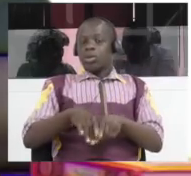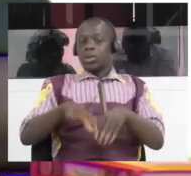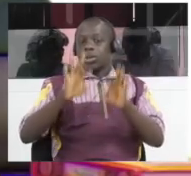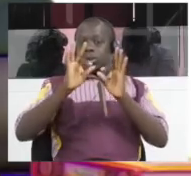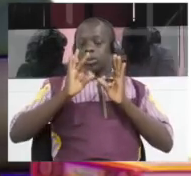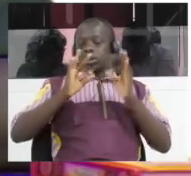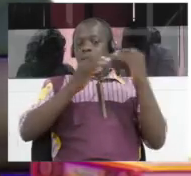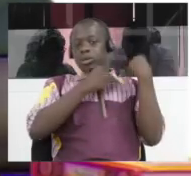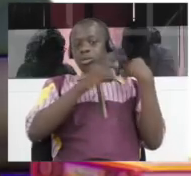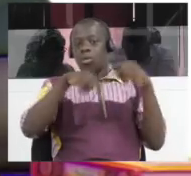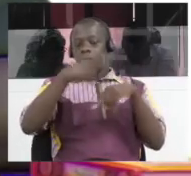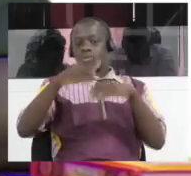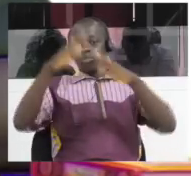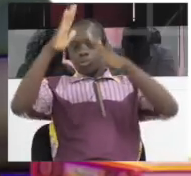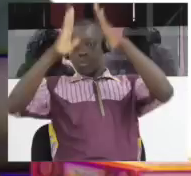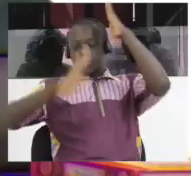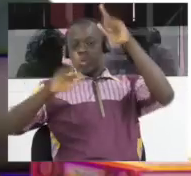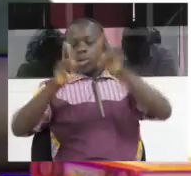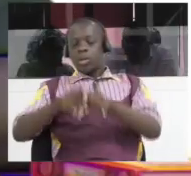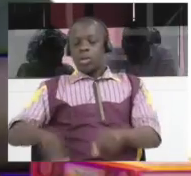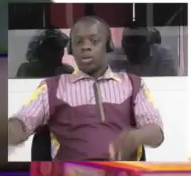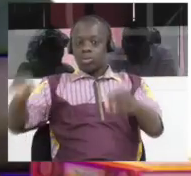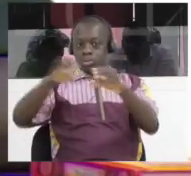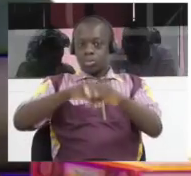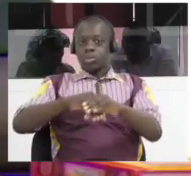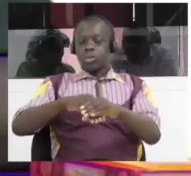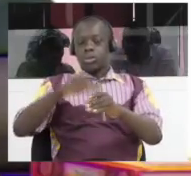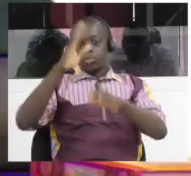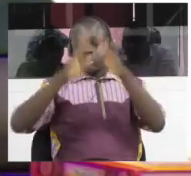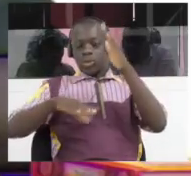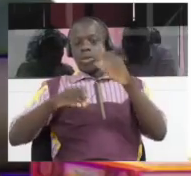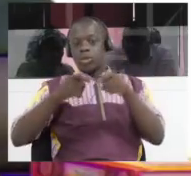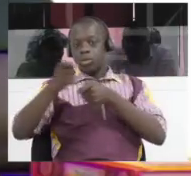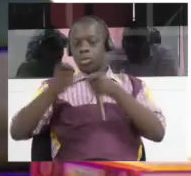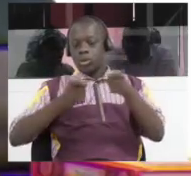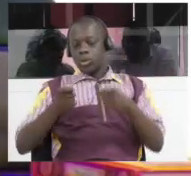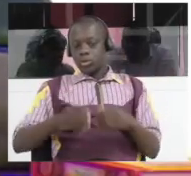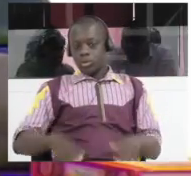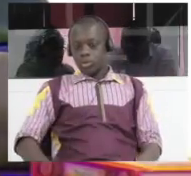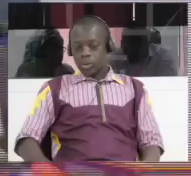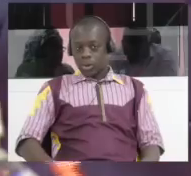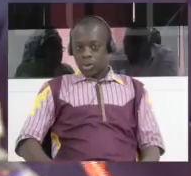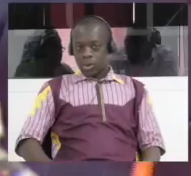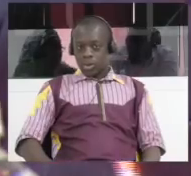to really take charge of soldiers and venture into a military operation then.